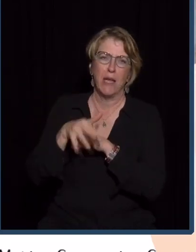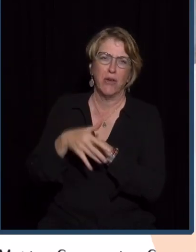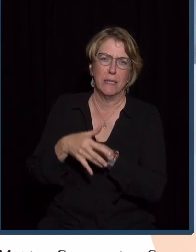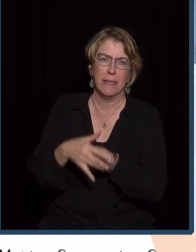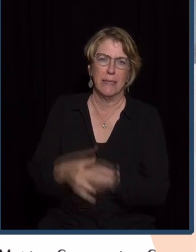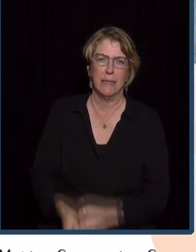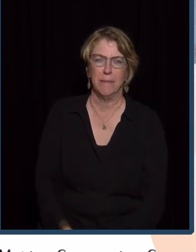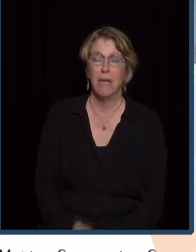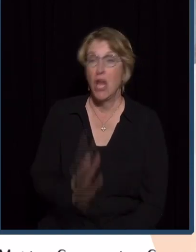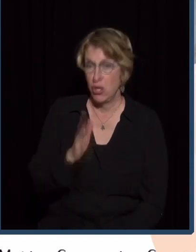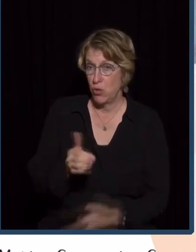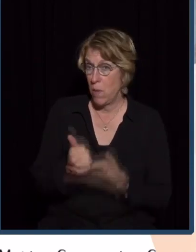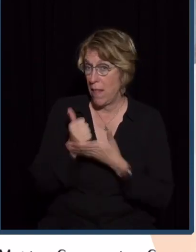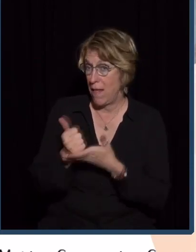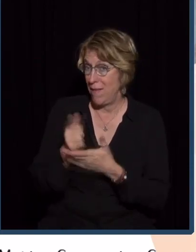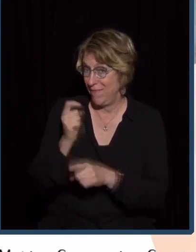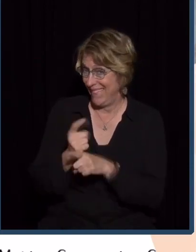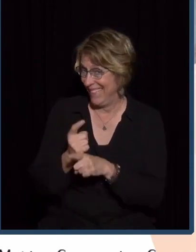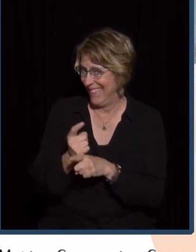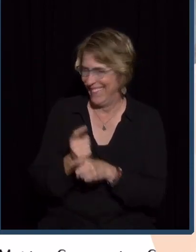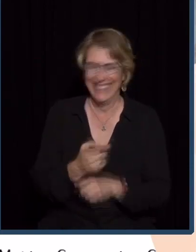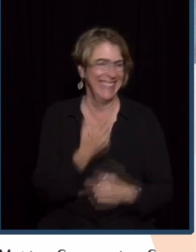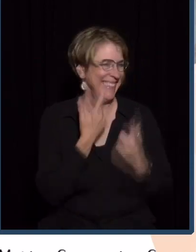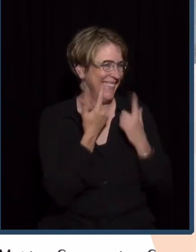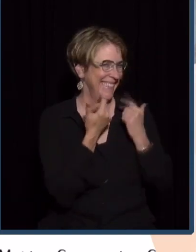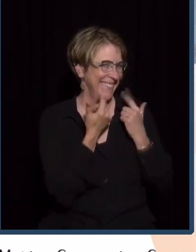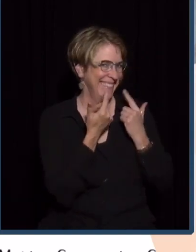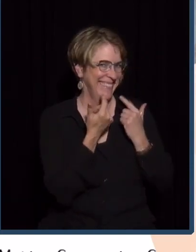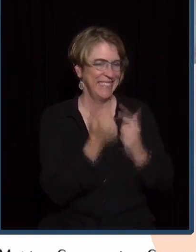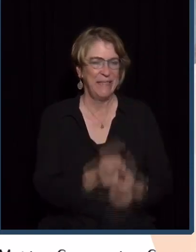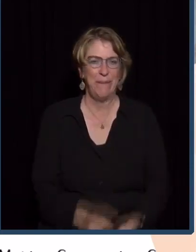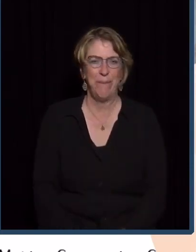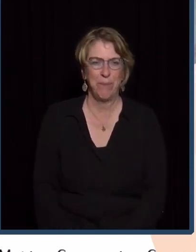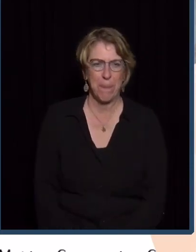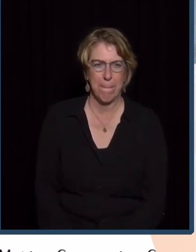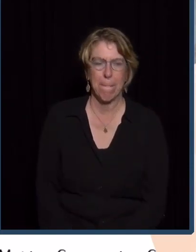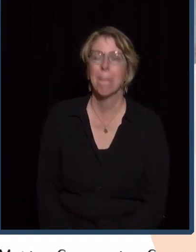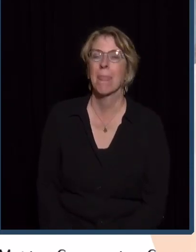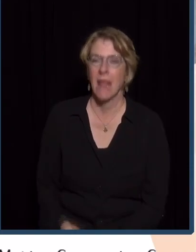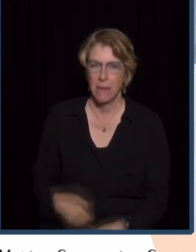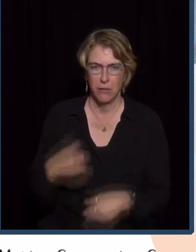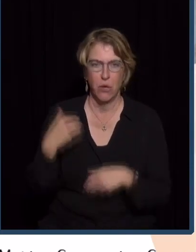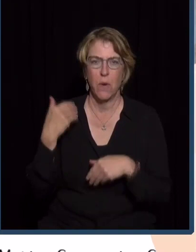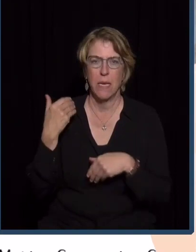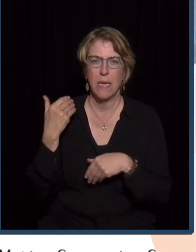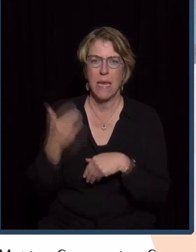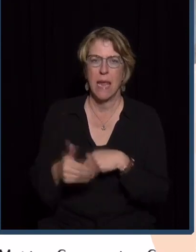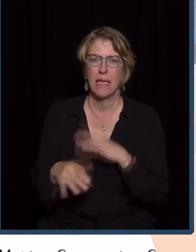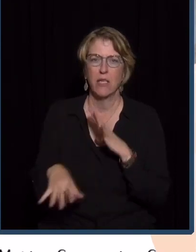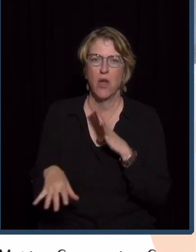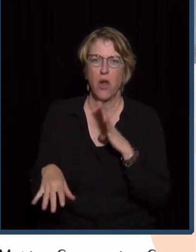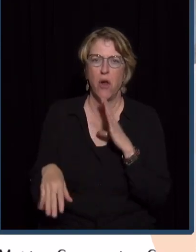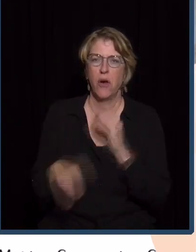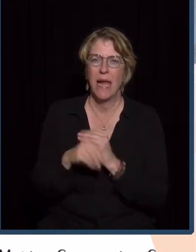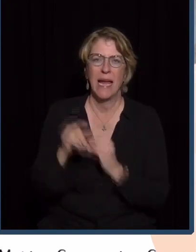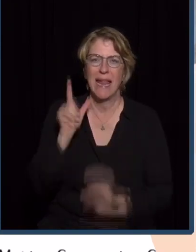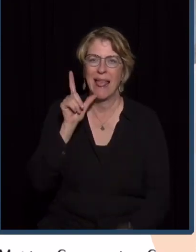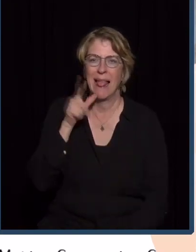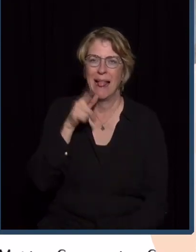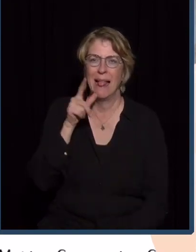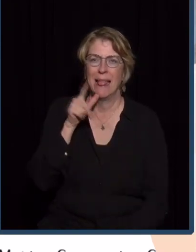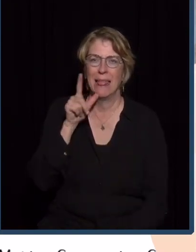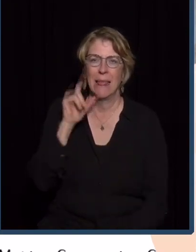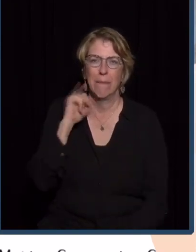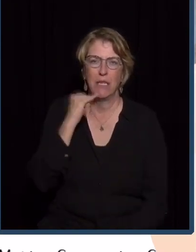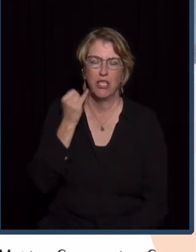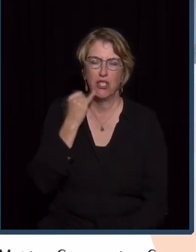this helps. We should probably put some extra in. All right. The Tito's is in. What's next? Next, we are adding lemon juice. Okay.